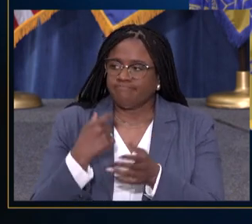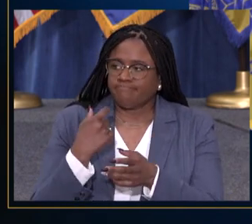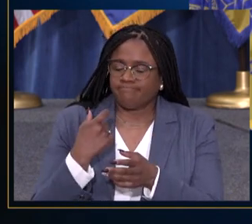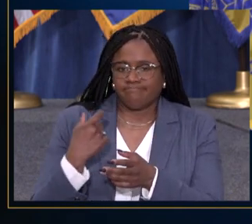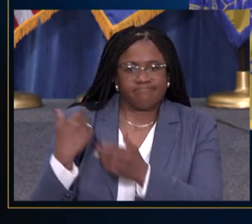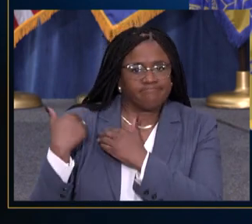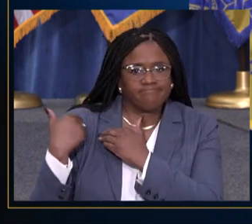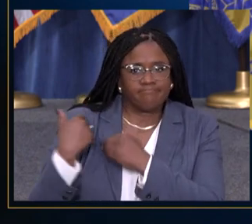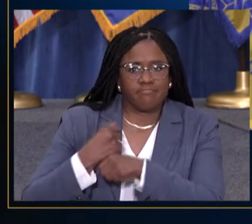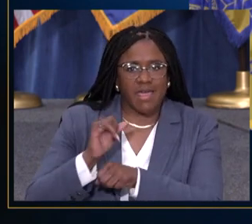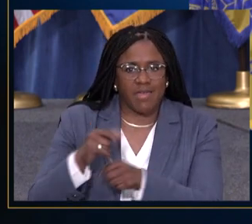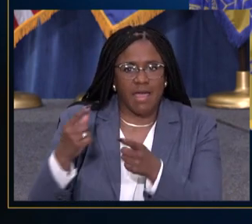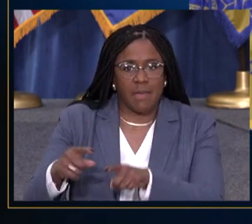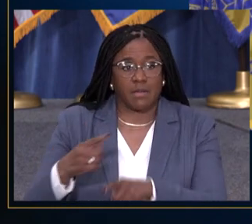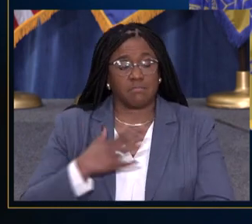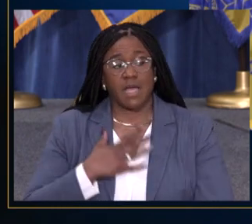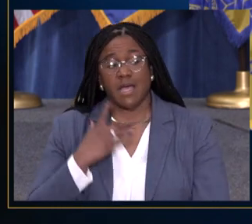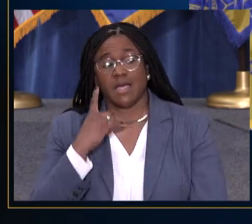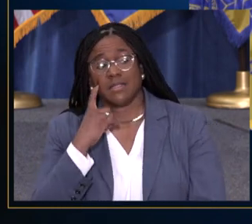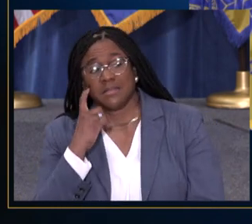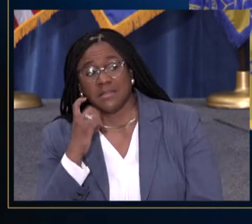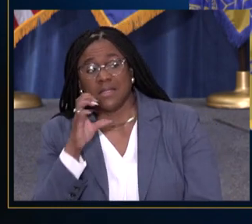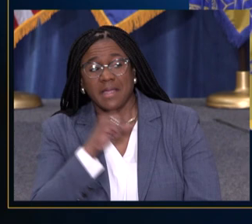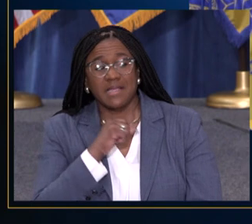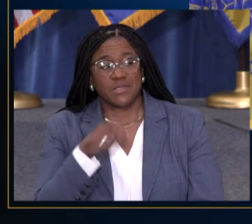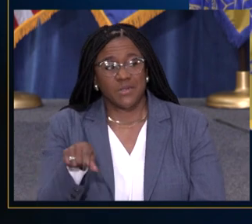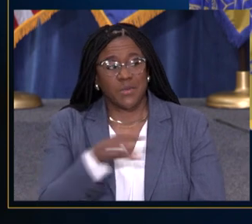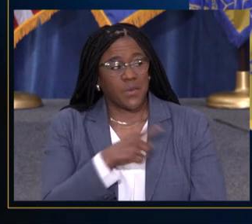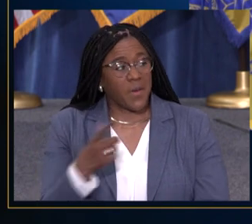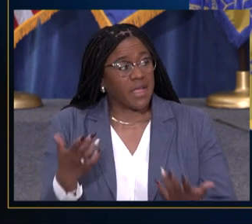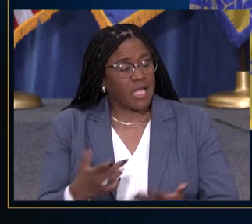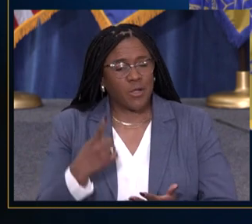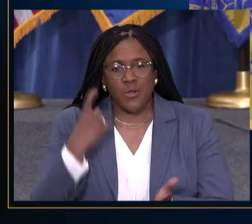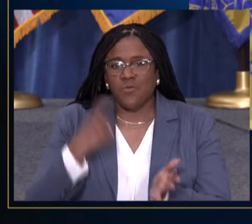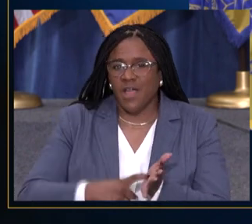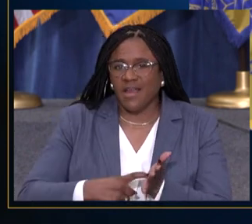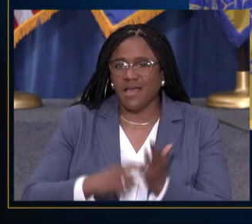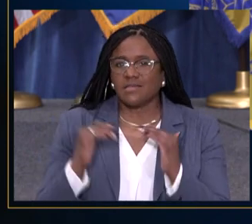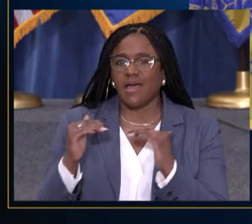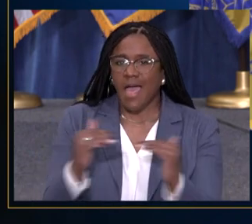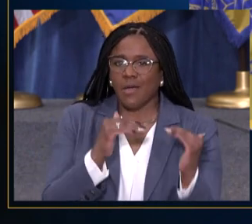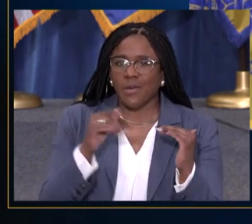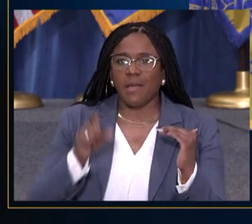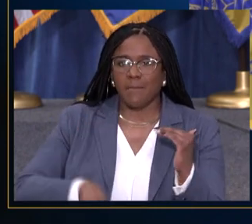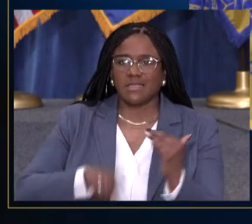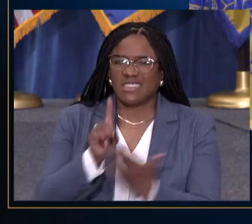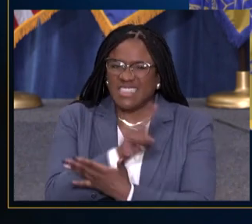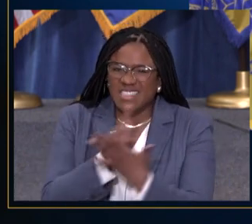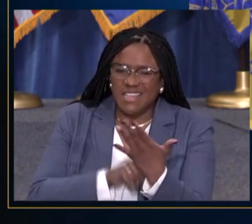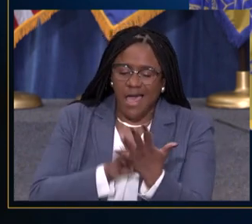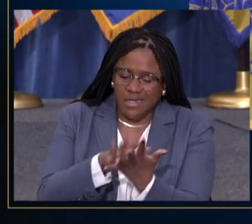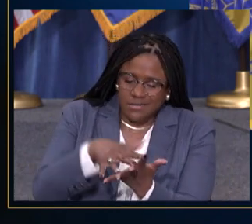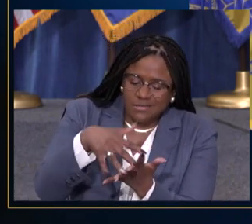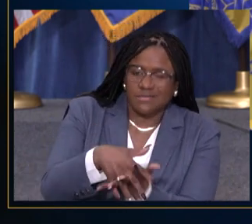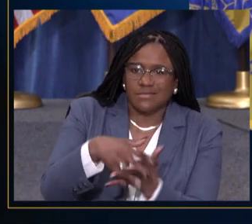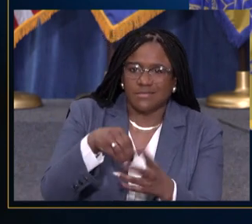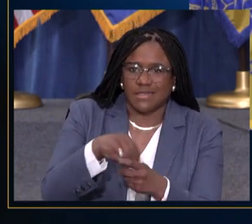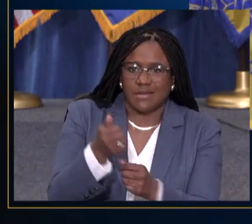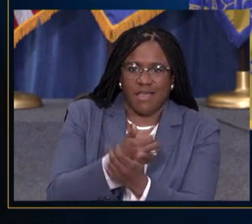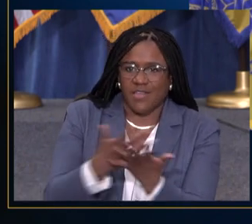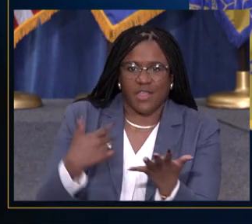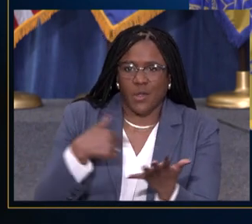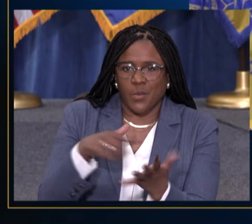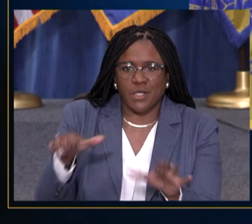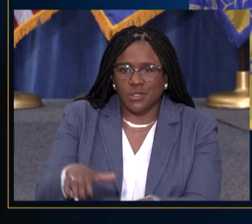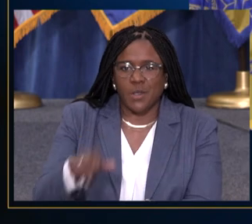And my suspicion is you are here because you recognize that equity must be in the design of everything we do. Equity